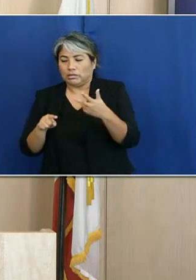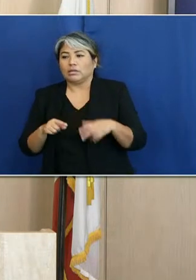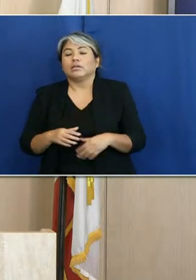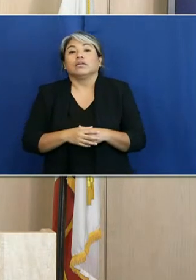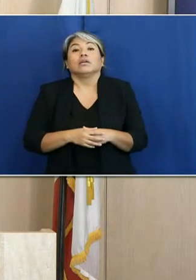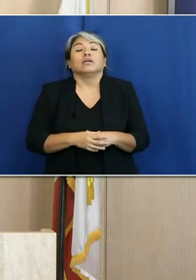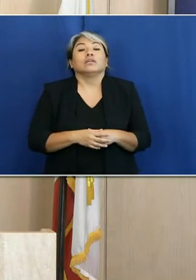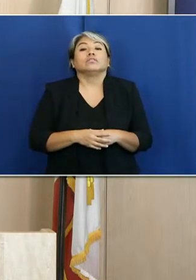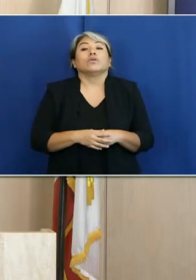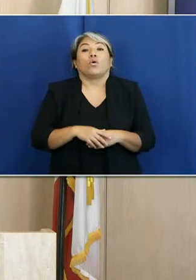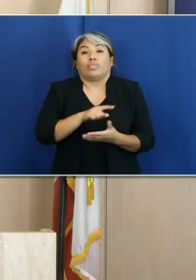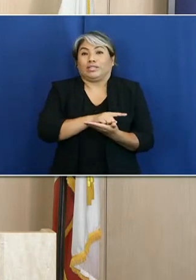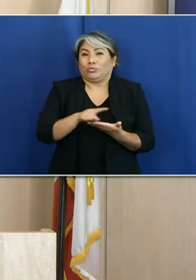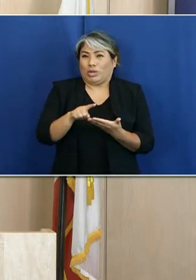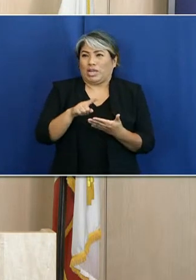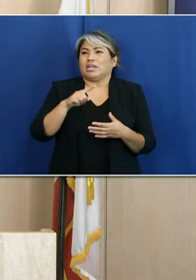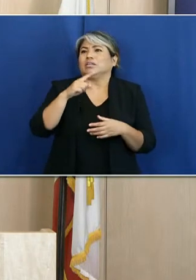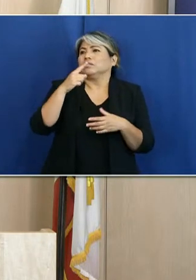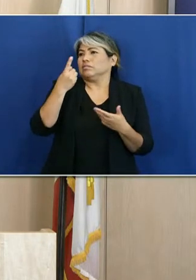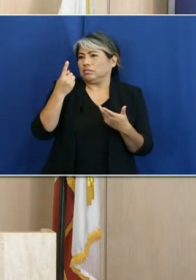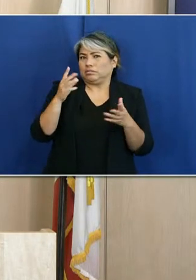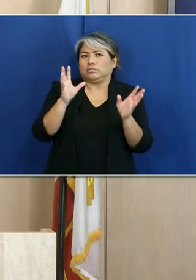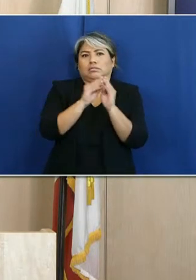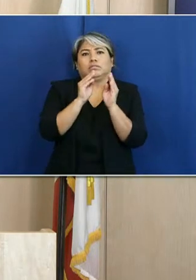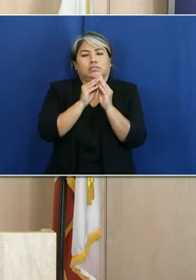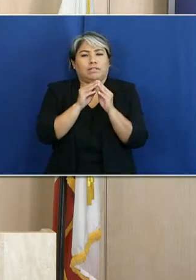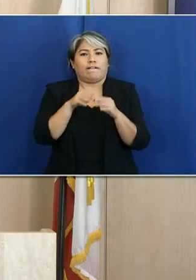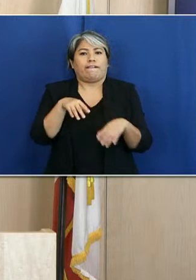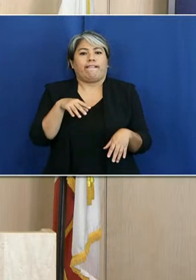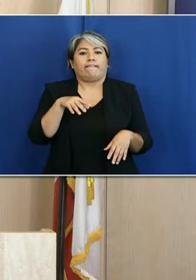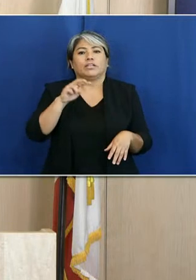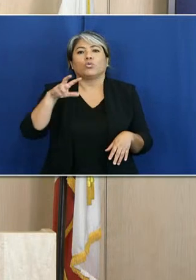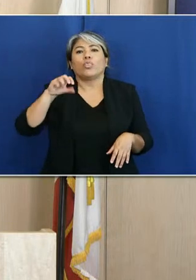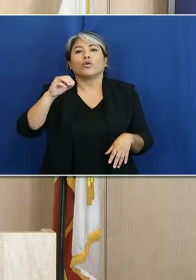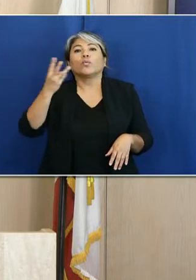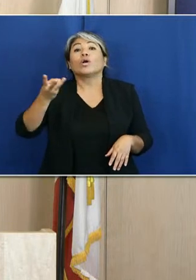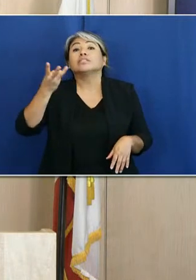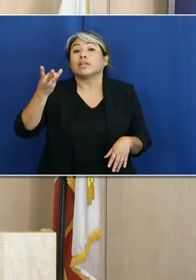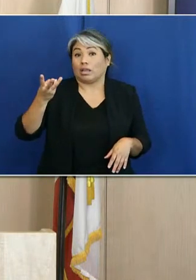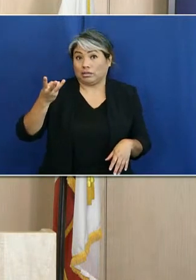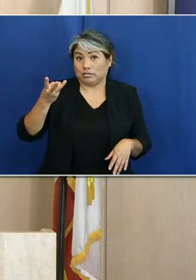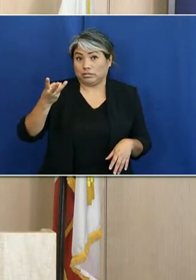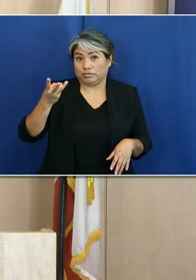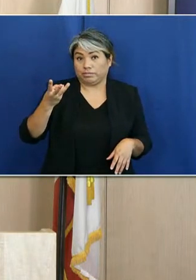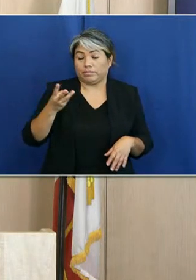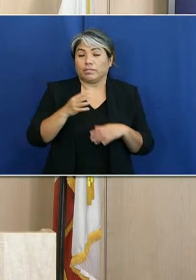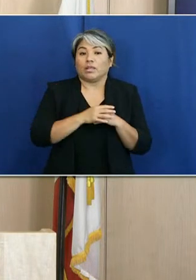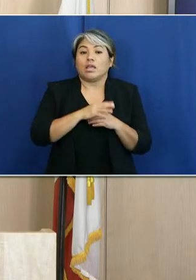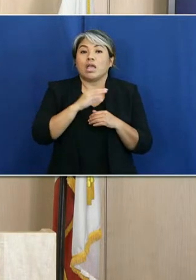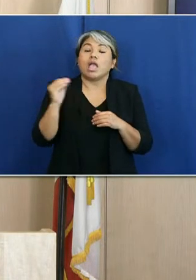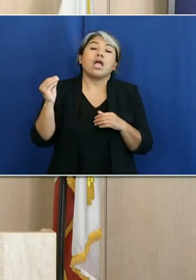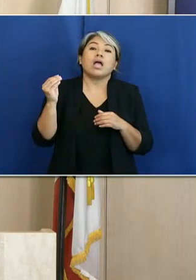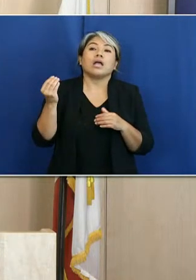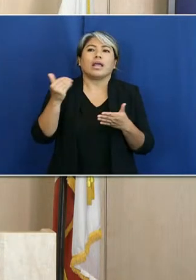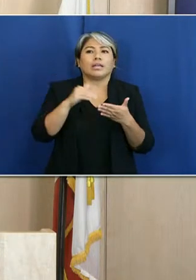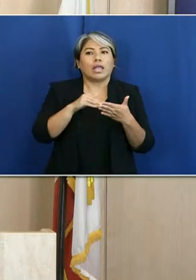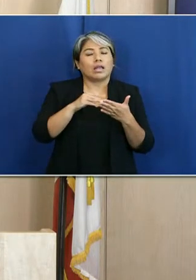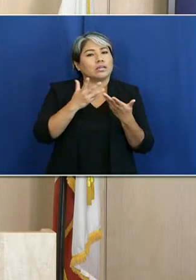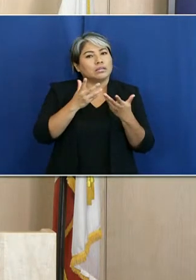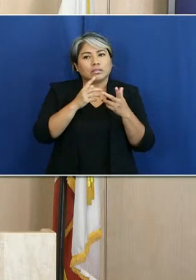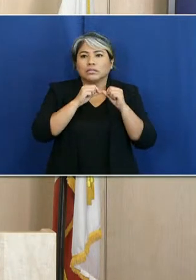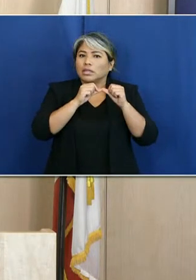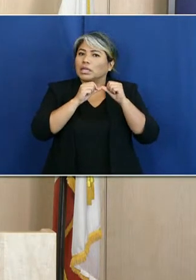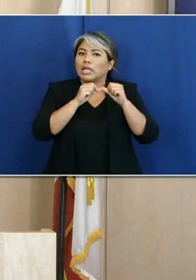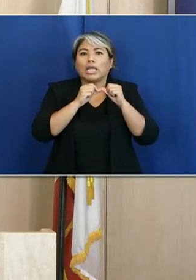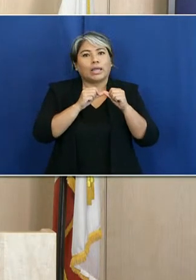stick to our regular schedule this week, so our next scheduled media briefing will be at 2:30 on Wednesday. And again, let's keep the